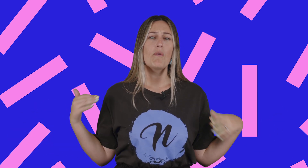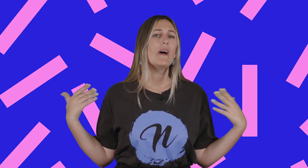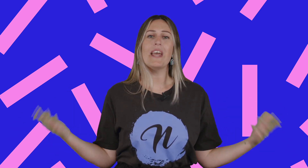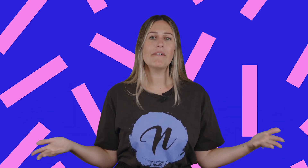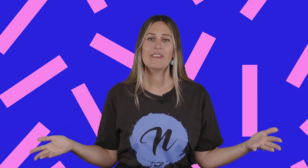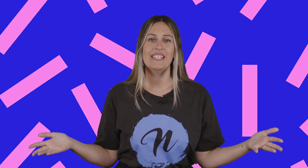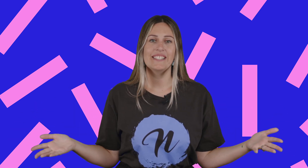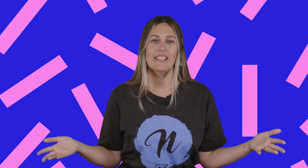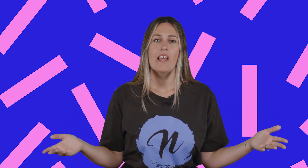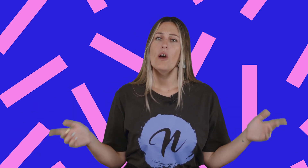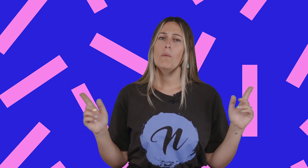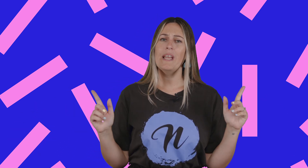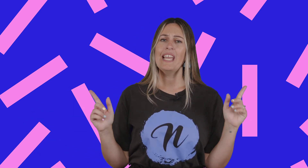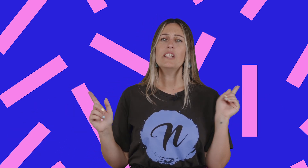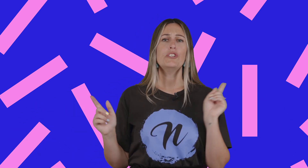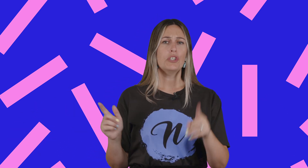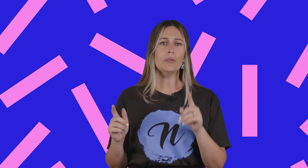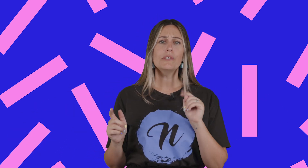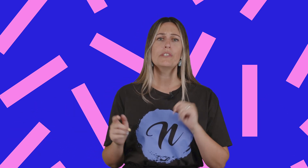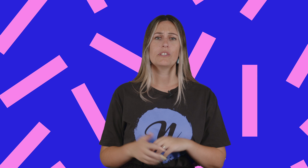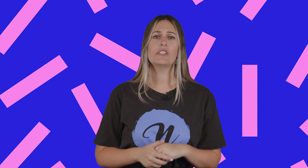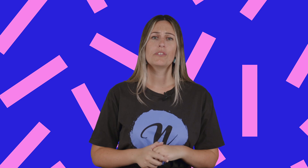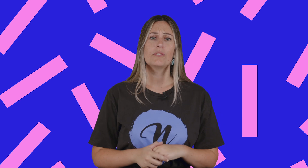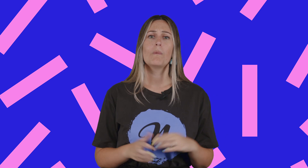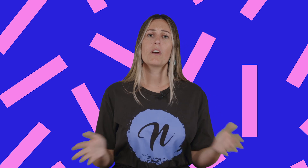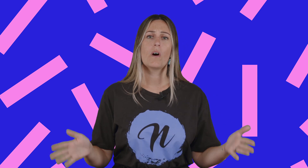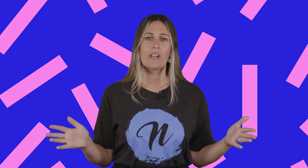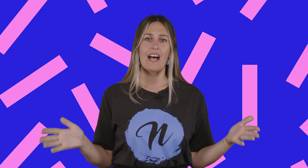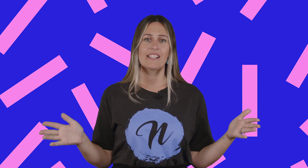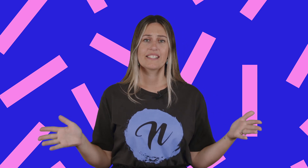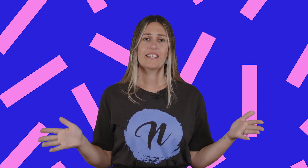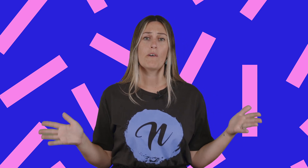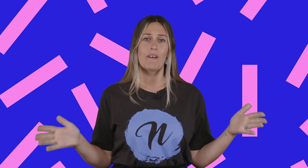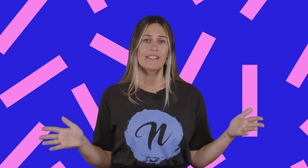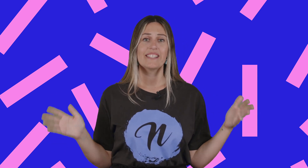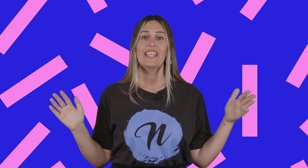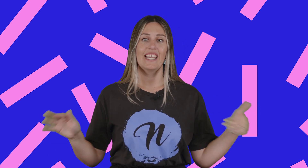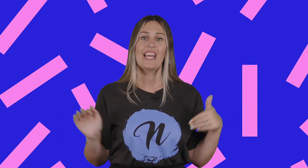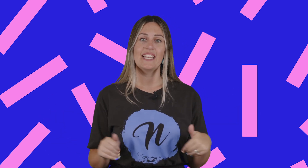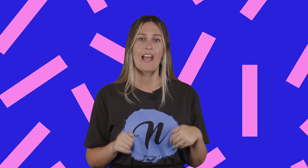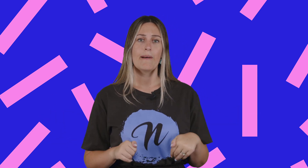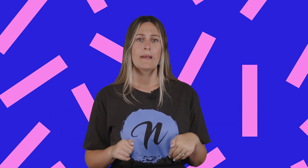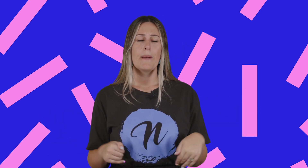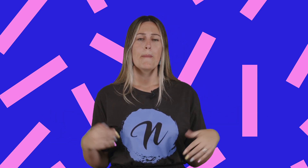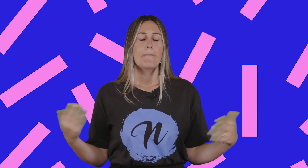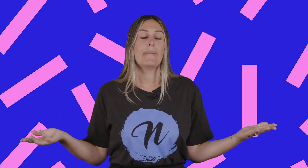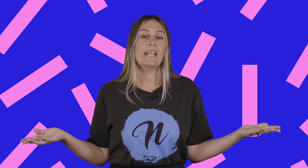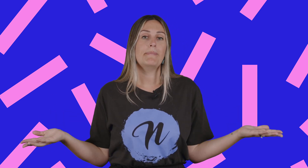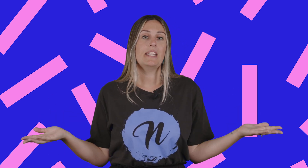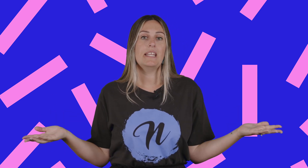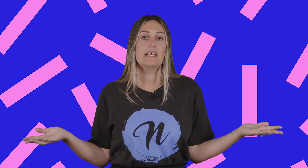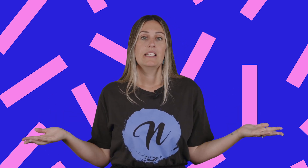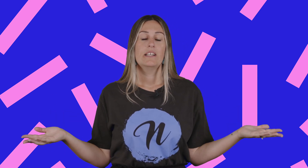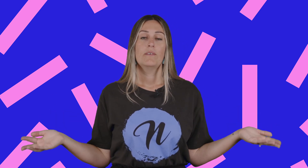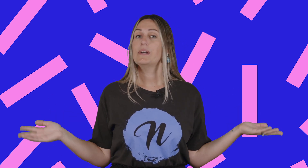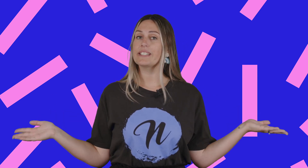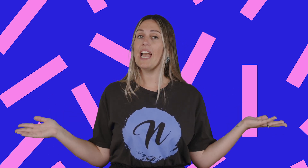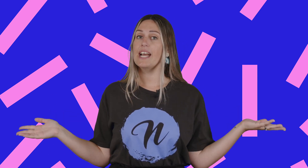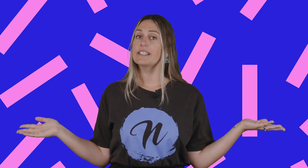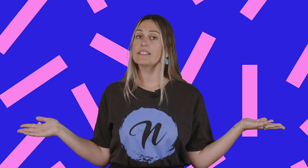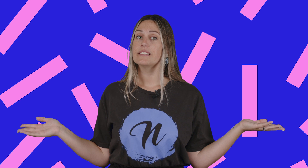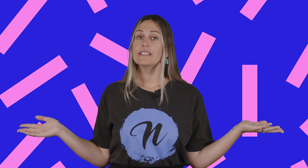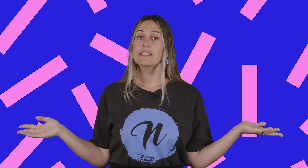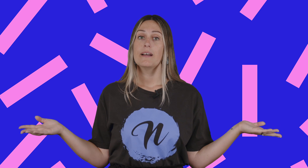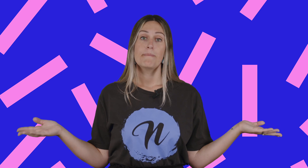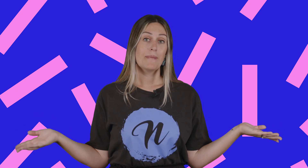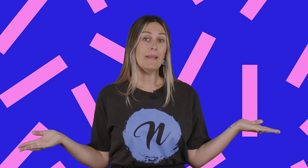Sometimes, for whatever reason, we choose not to do what God asks of us here and now. Maybe we're